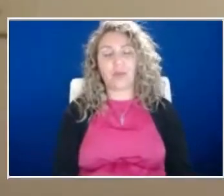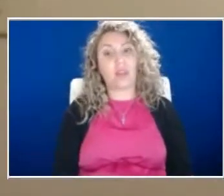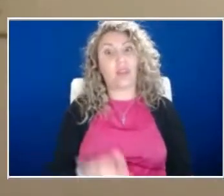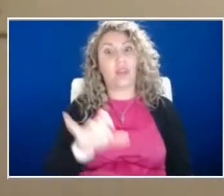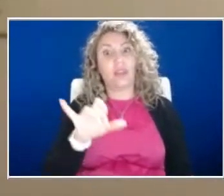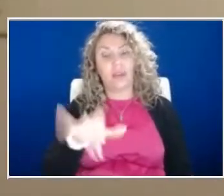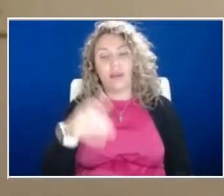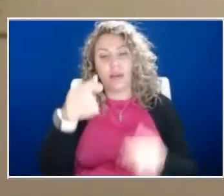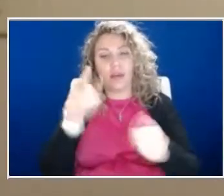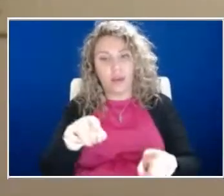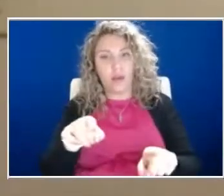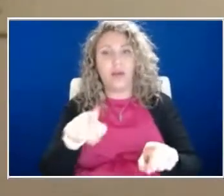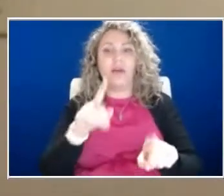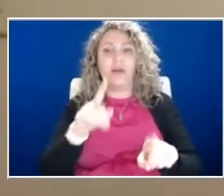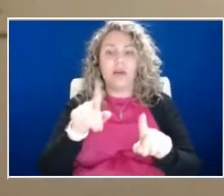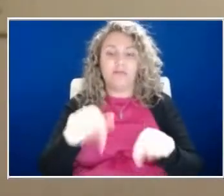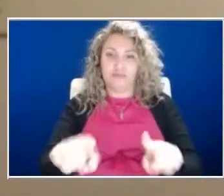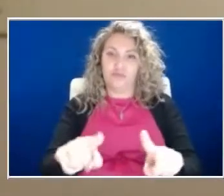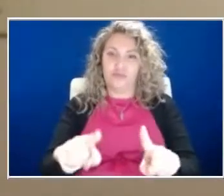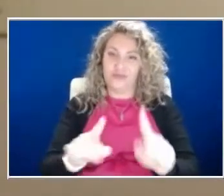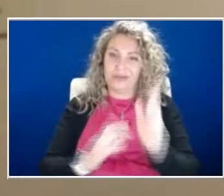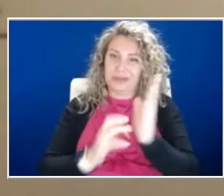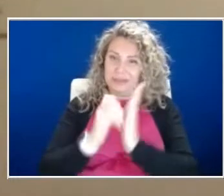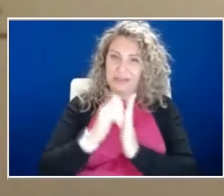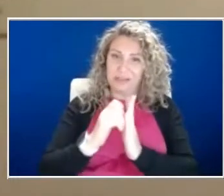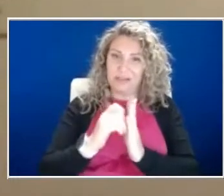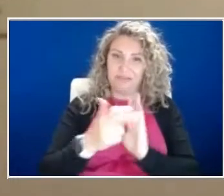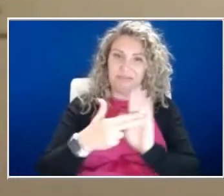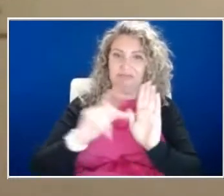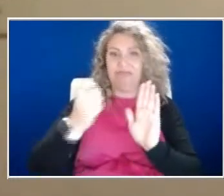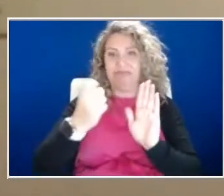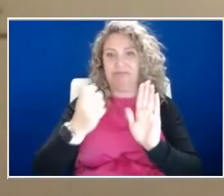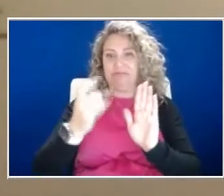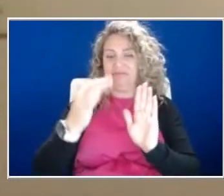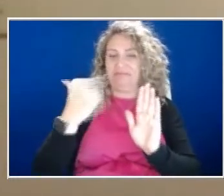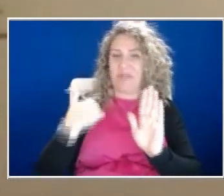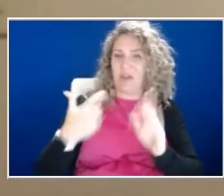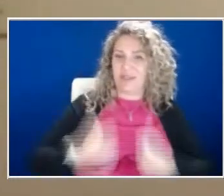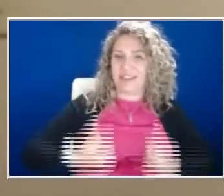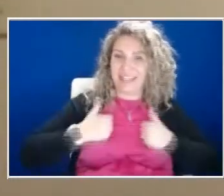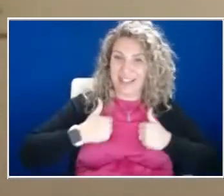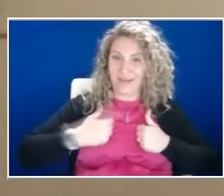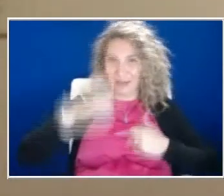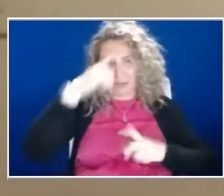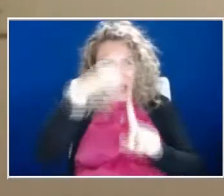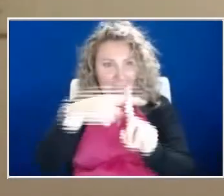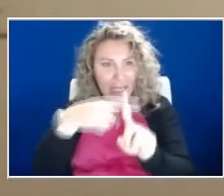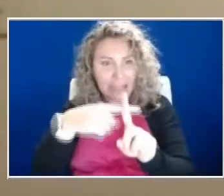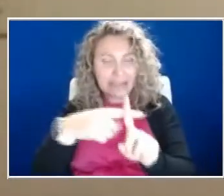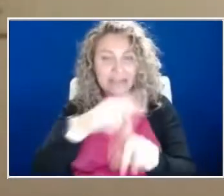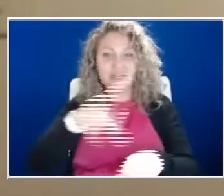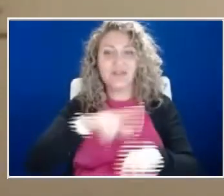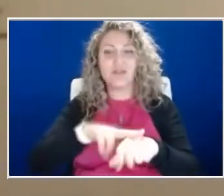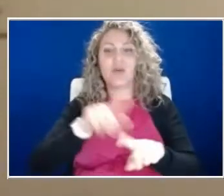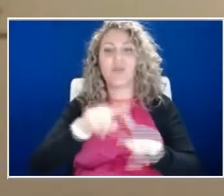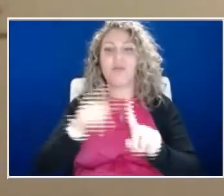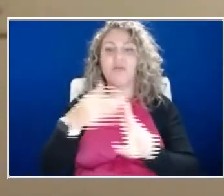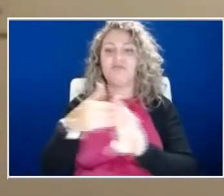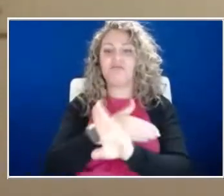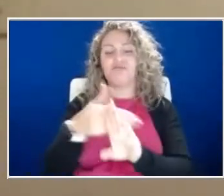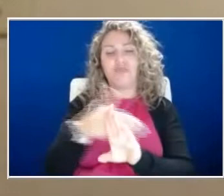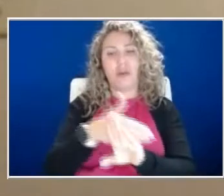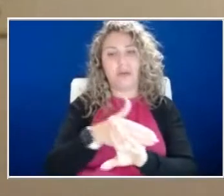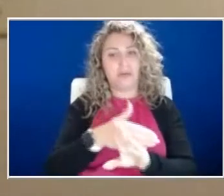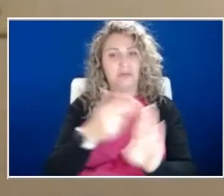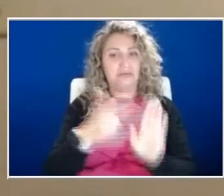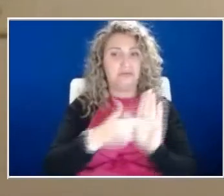the cancer diagnosis. I, live very positively normally, but prior to that diagnosis, yeah, it